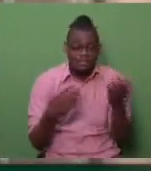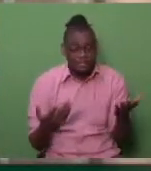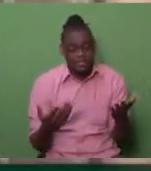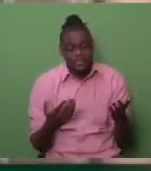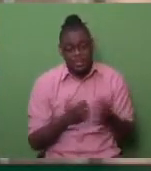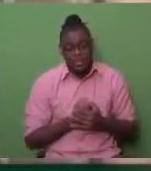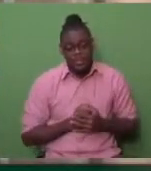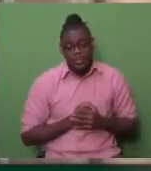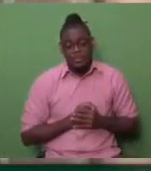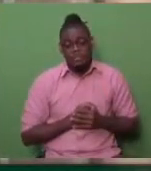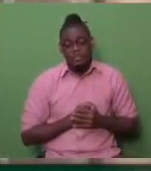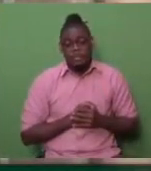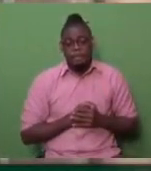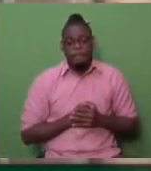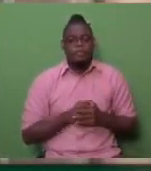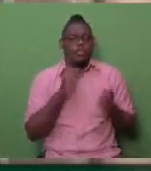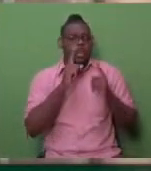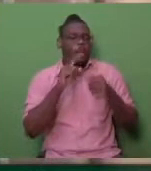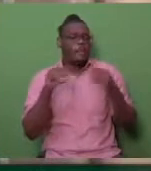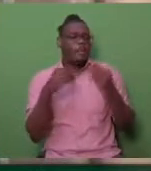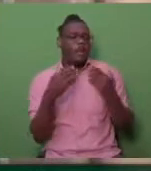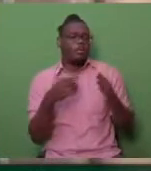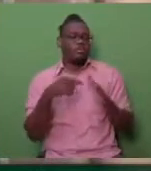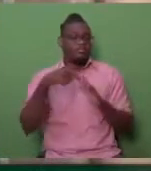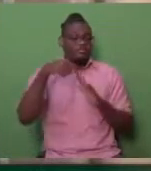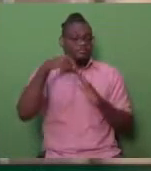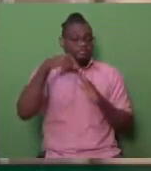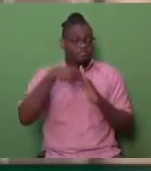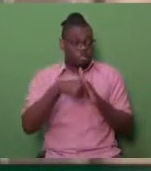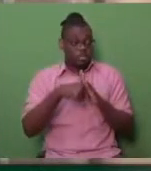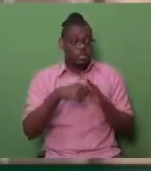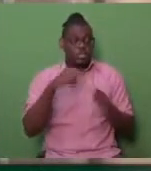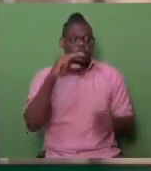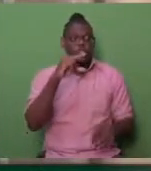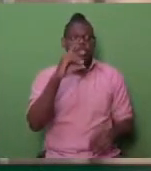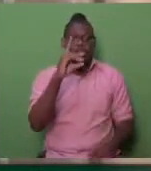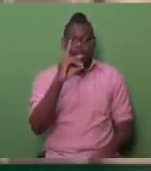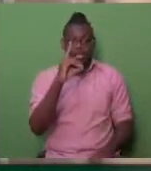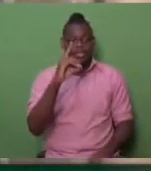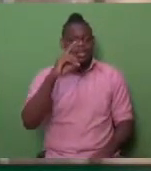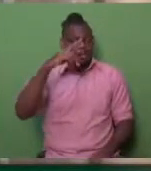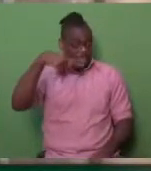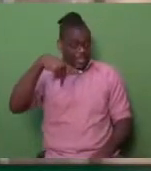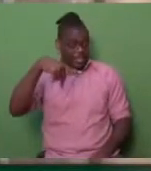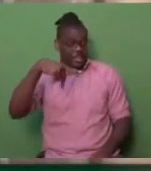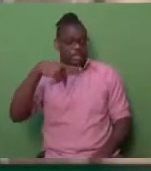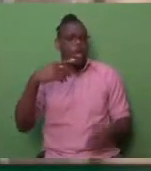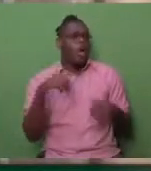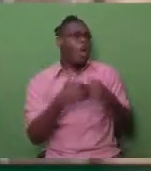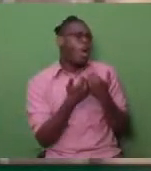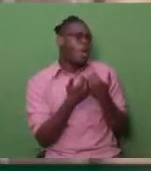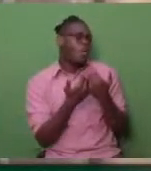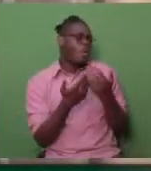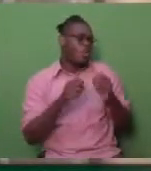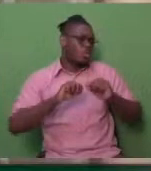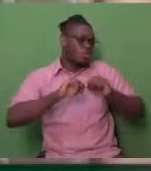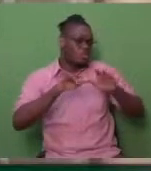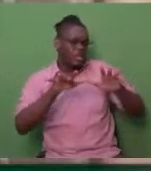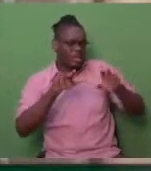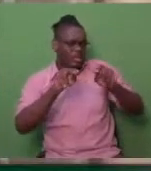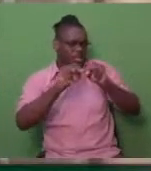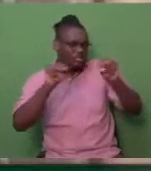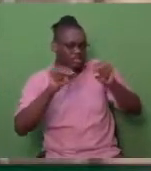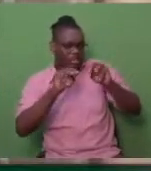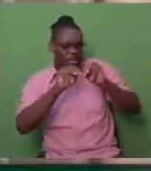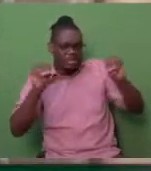This is a critical and common measure of the health of an economy, the GDP, gross domestic product. According to the government's